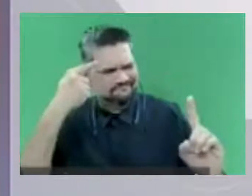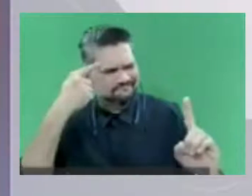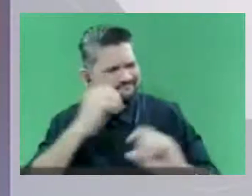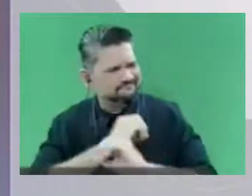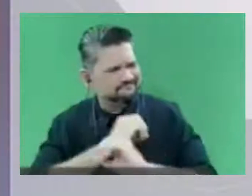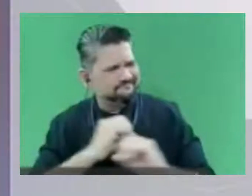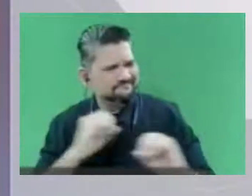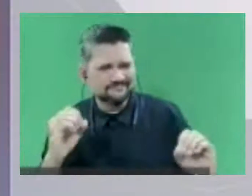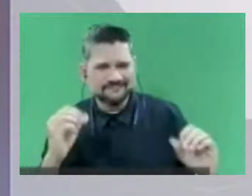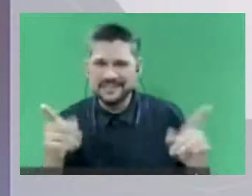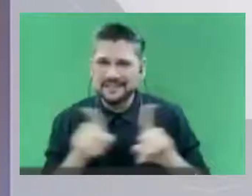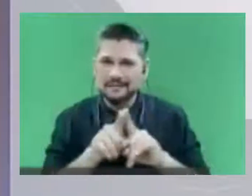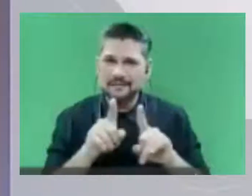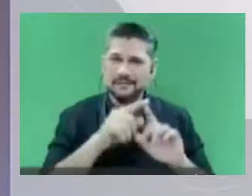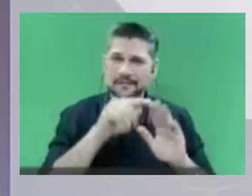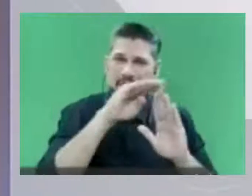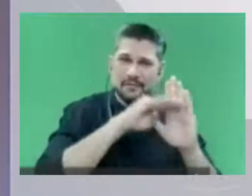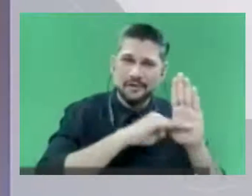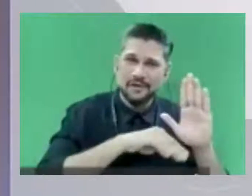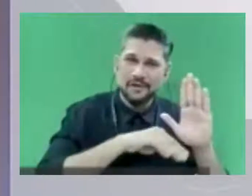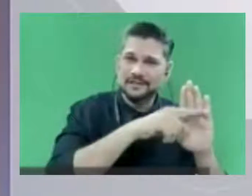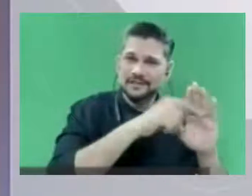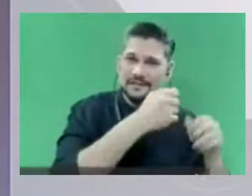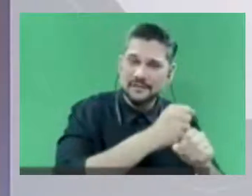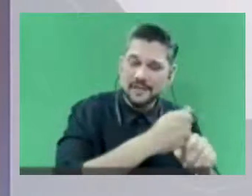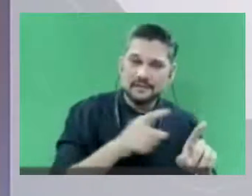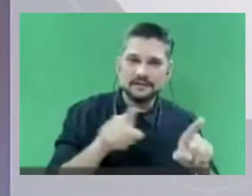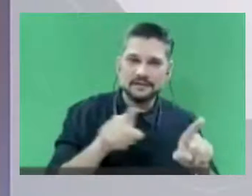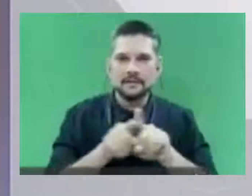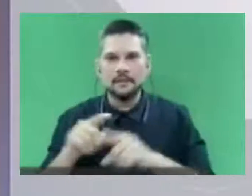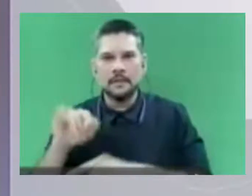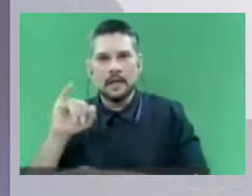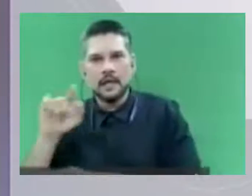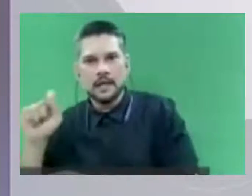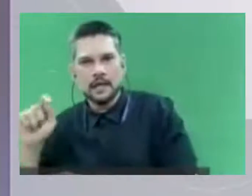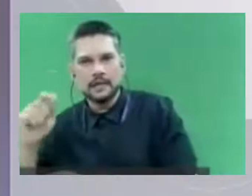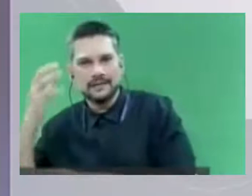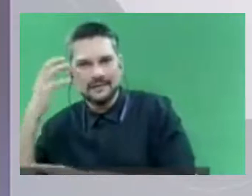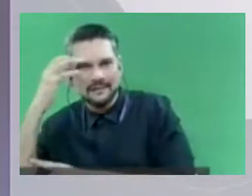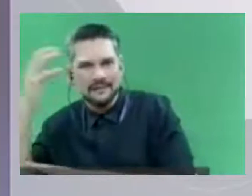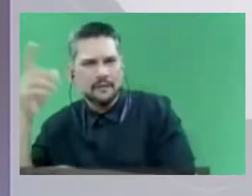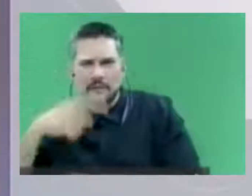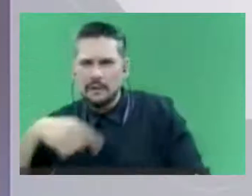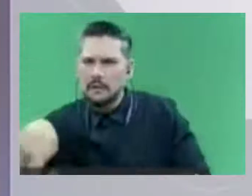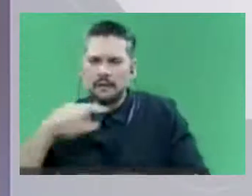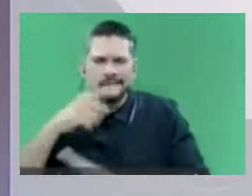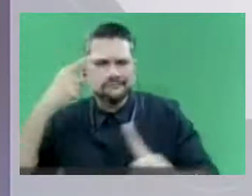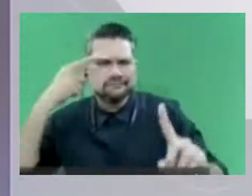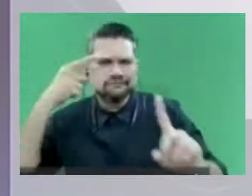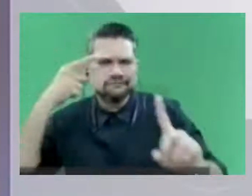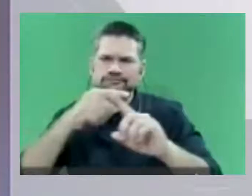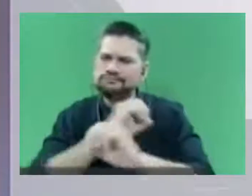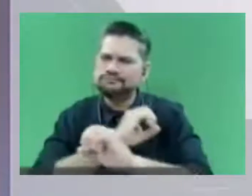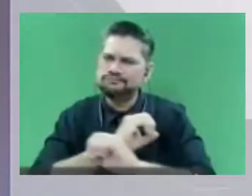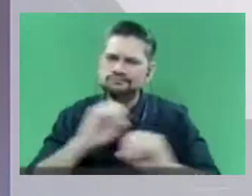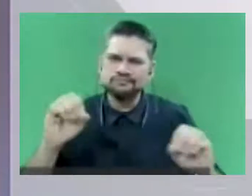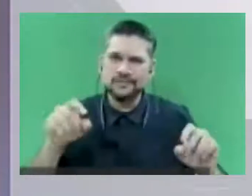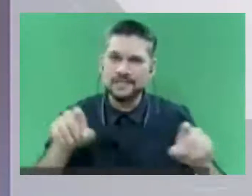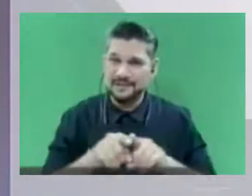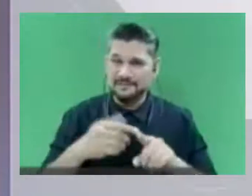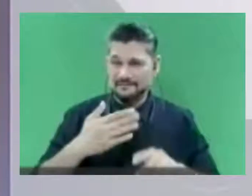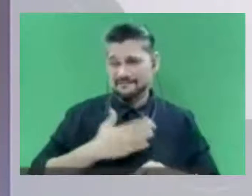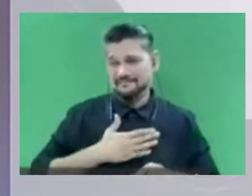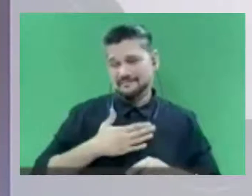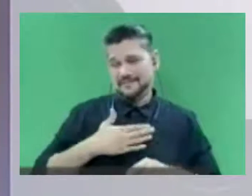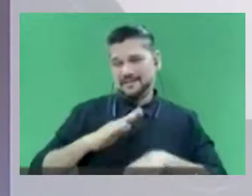or even the people in IT for the various governments to actually address this. During my time, and I'm talking about